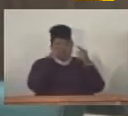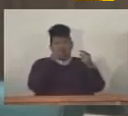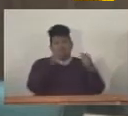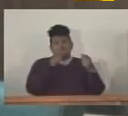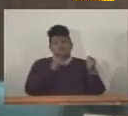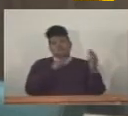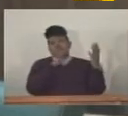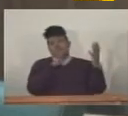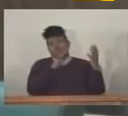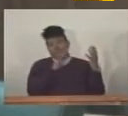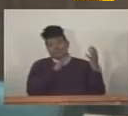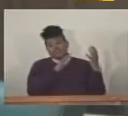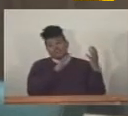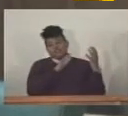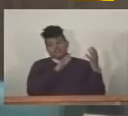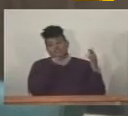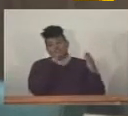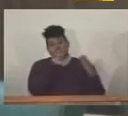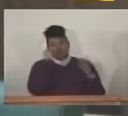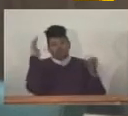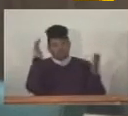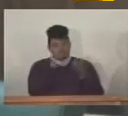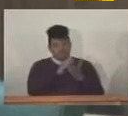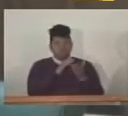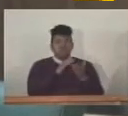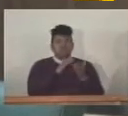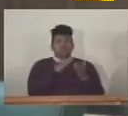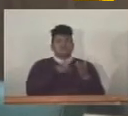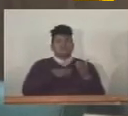purposive approach to curtailing the